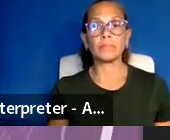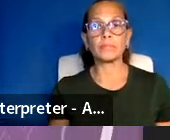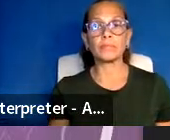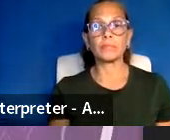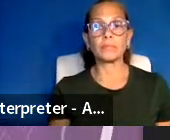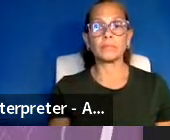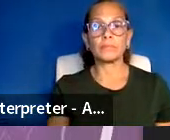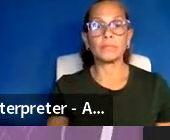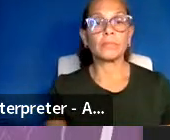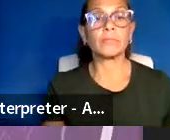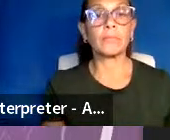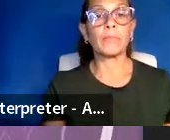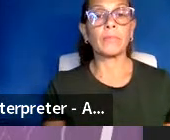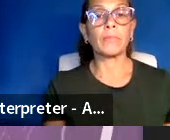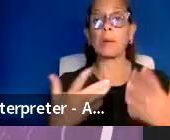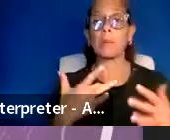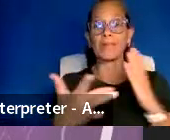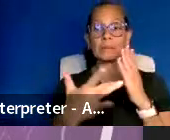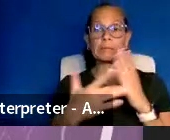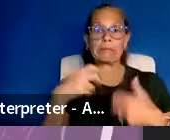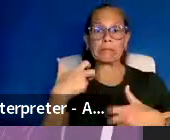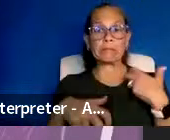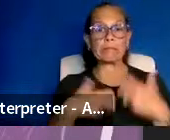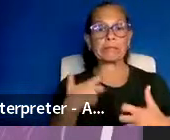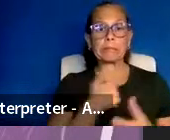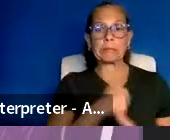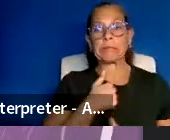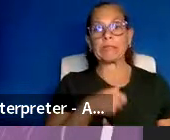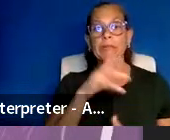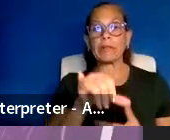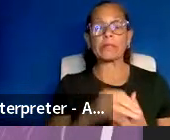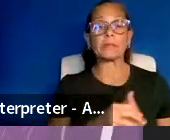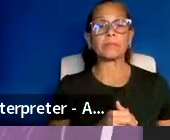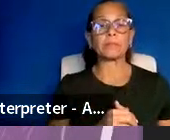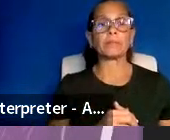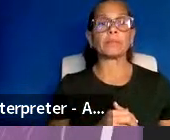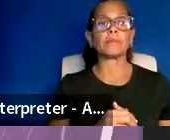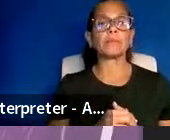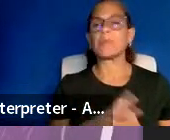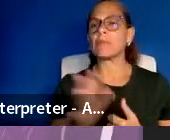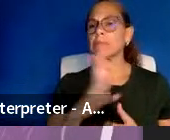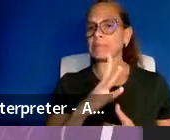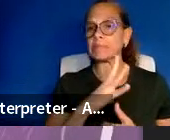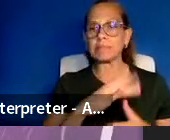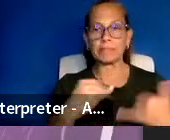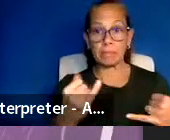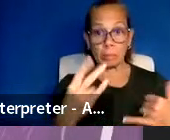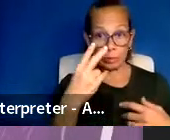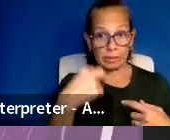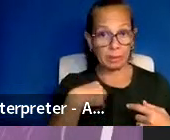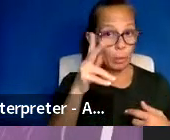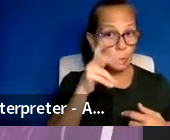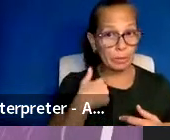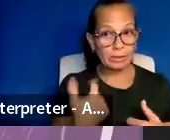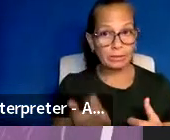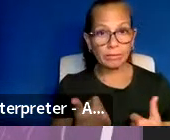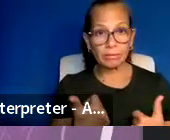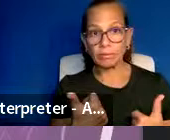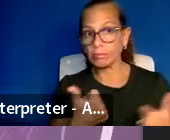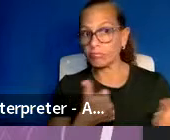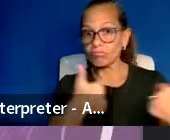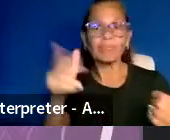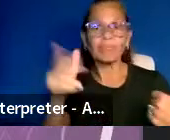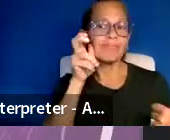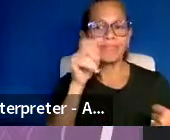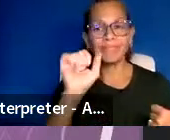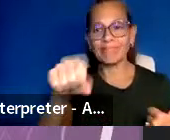We might be having some technical difficulty. I apologize for that. It's fine now. Do you see me? Do you hear me? Hear